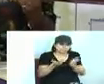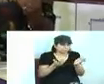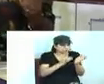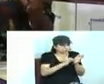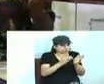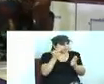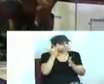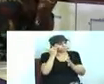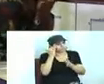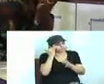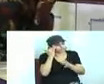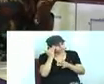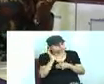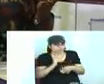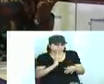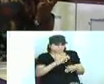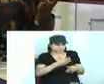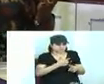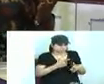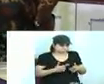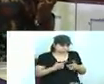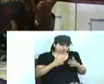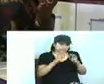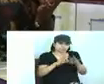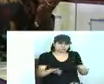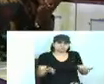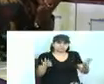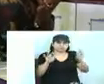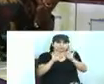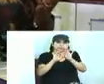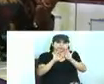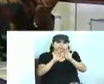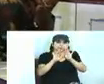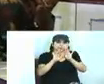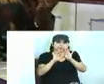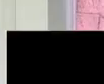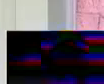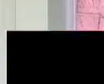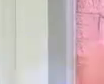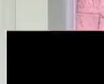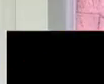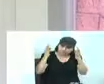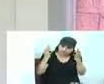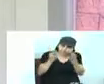know our lives matter. Our families matter.